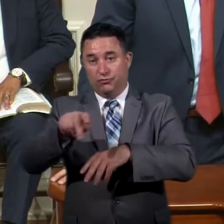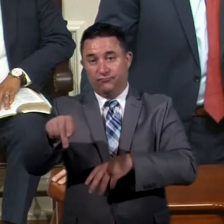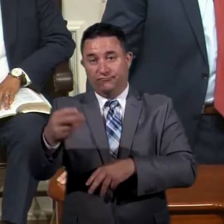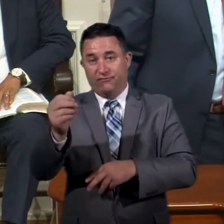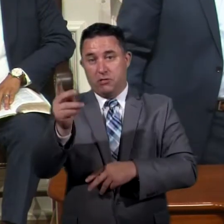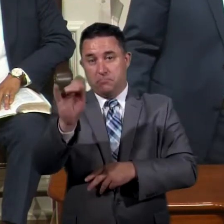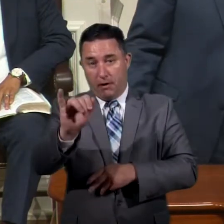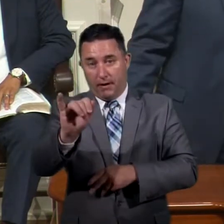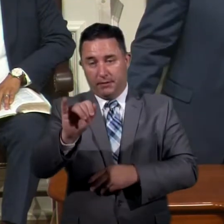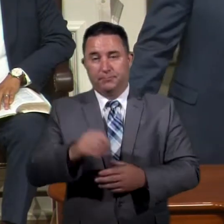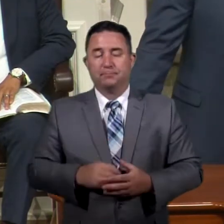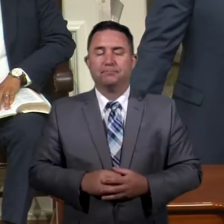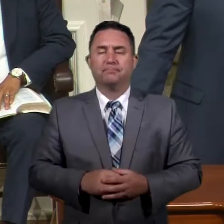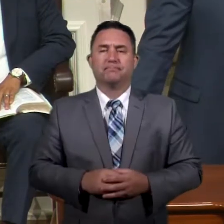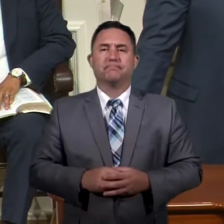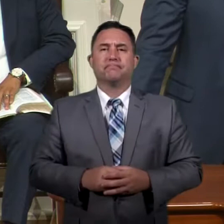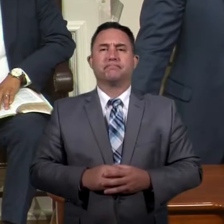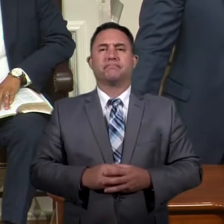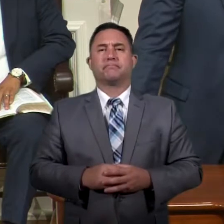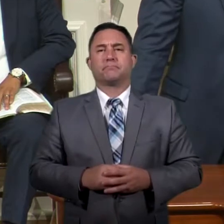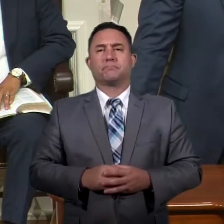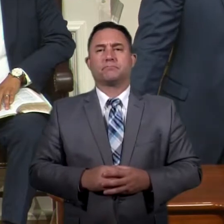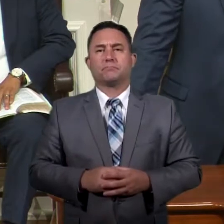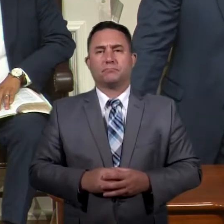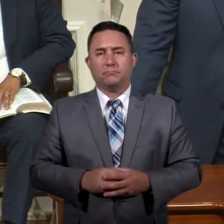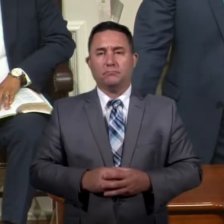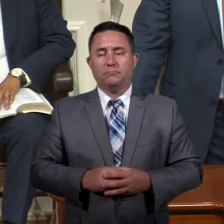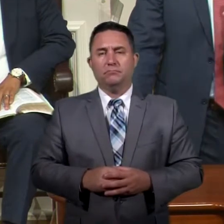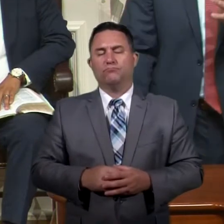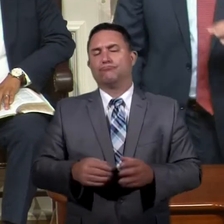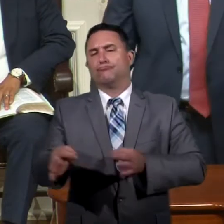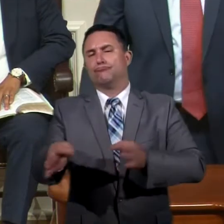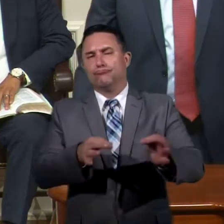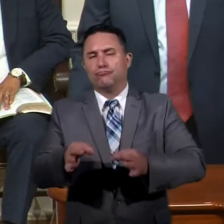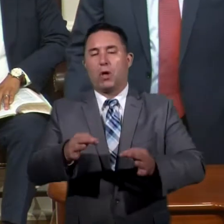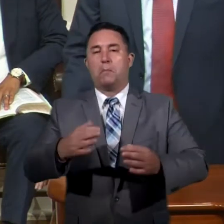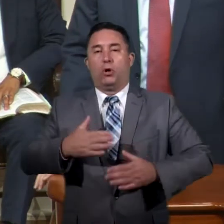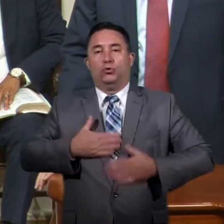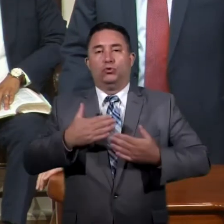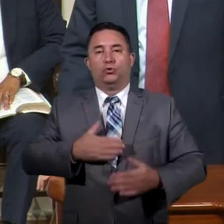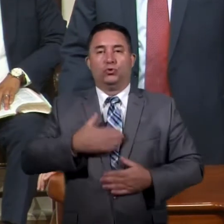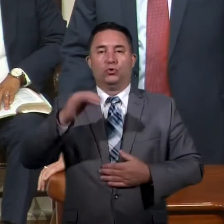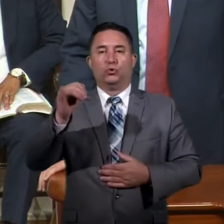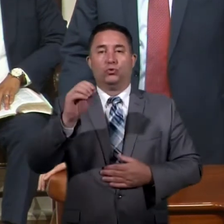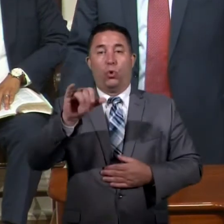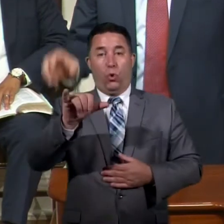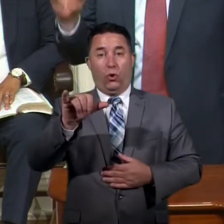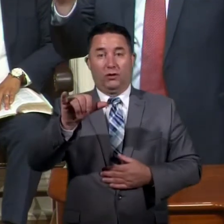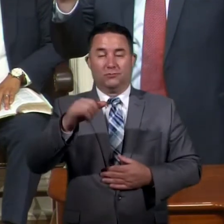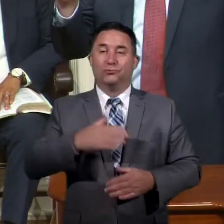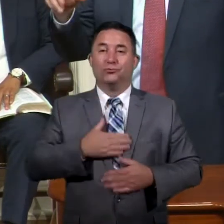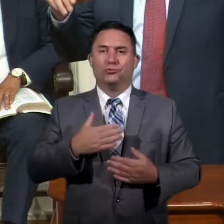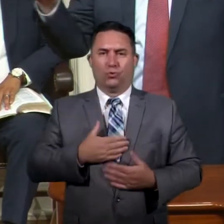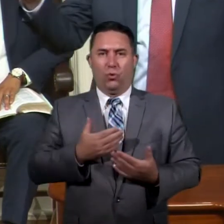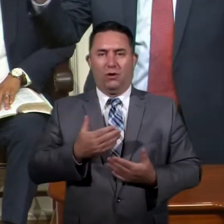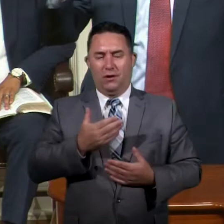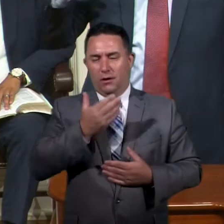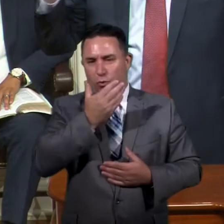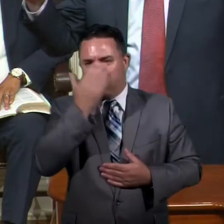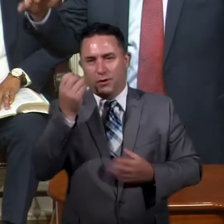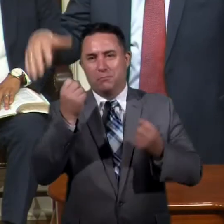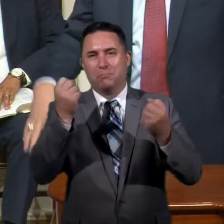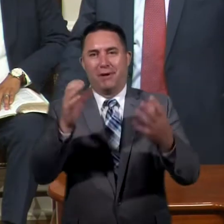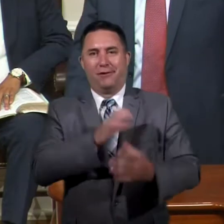libro de Filipenses, Pablo le escribe a los cristianos en Filipos. He talks to them about joy. Y les habla del gozo. Joy is a missing element in